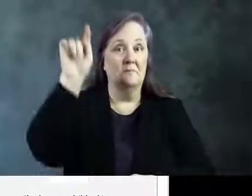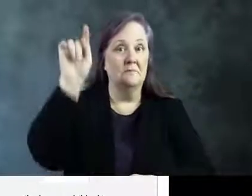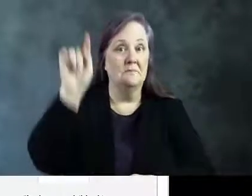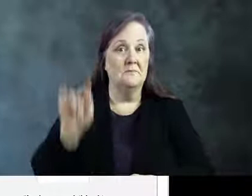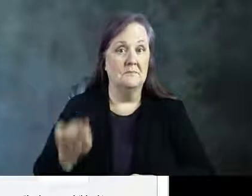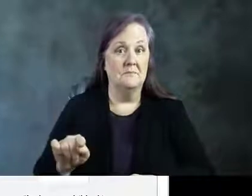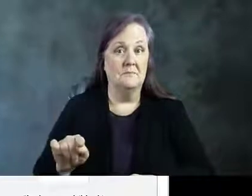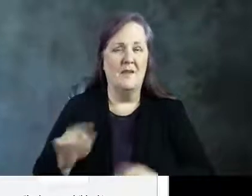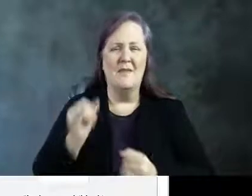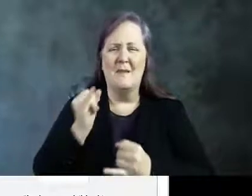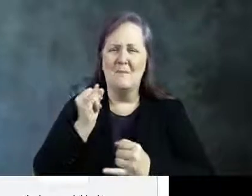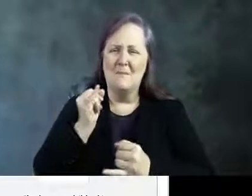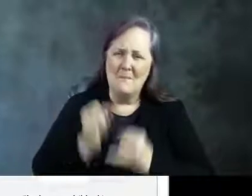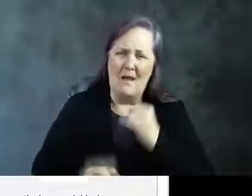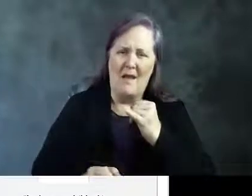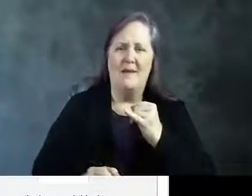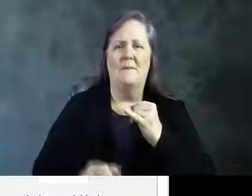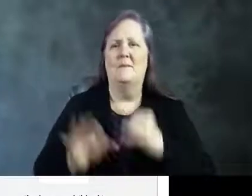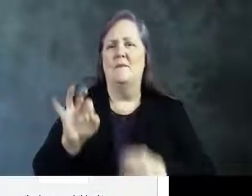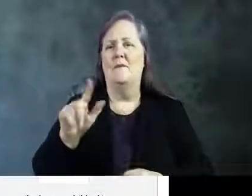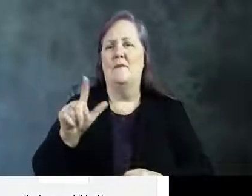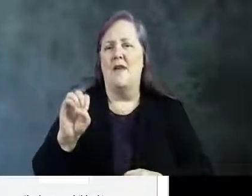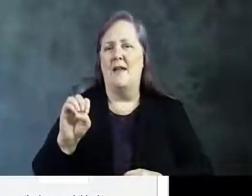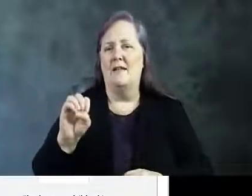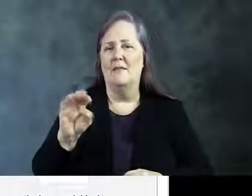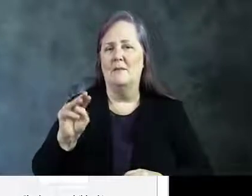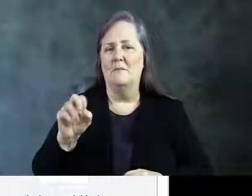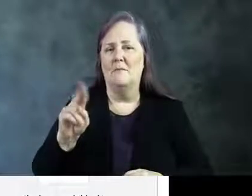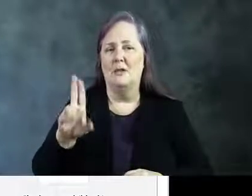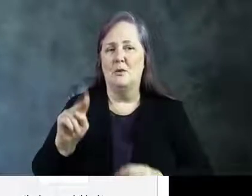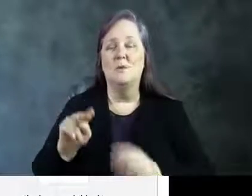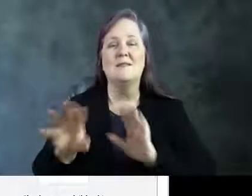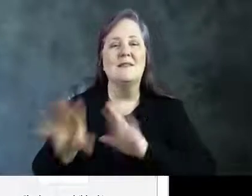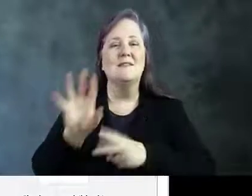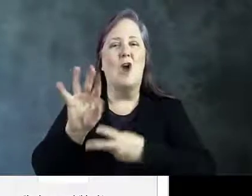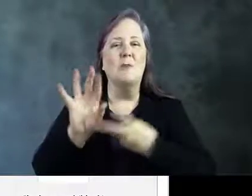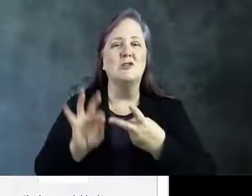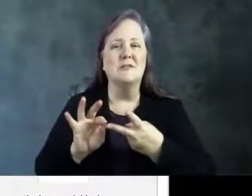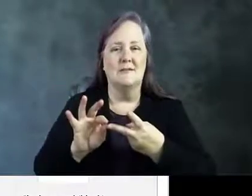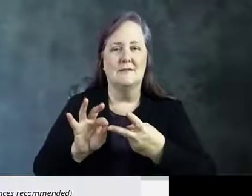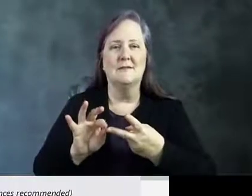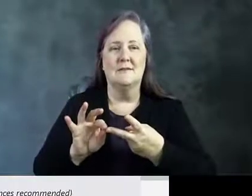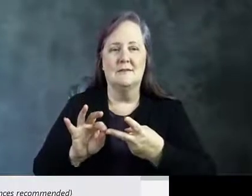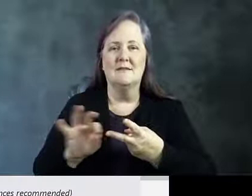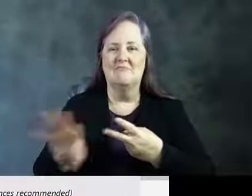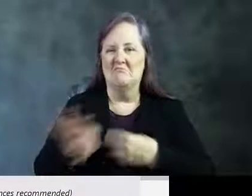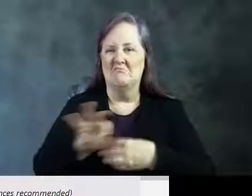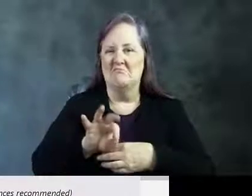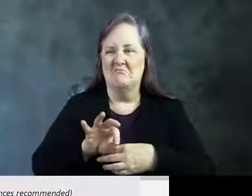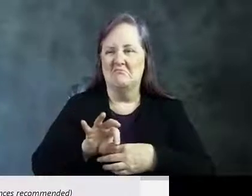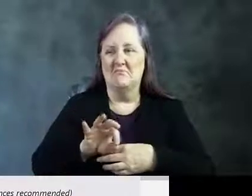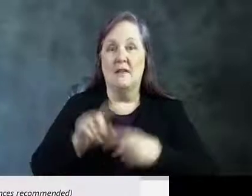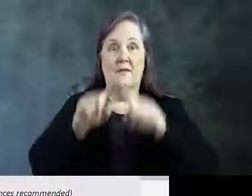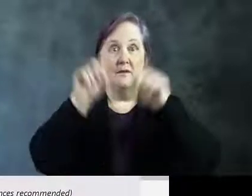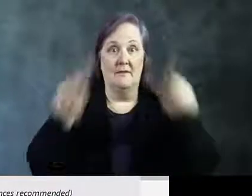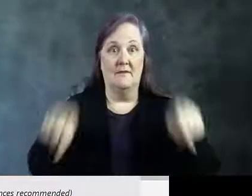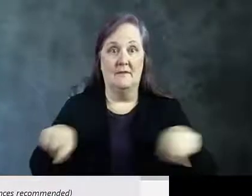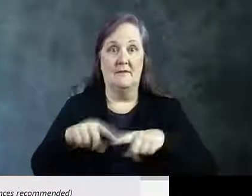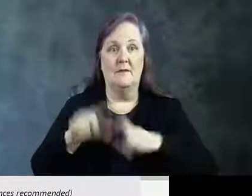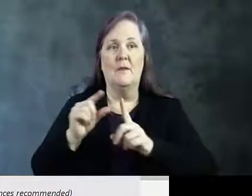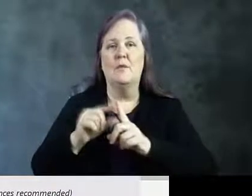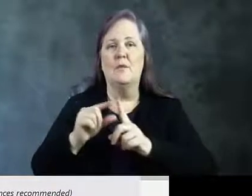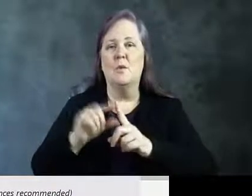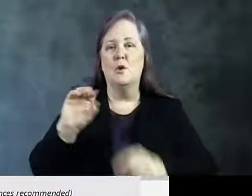very bottom of your File menu and select Options. And it brings up the Word